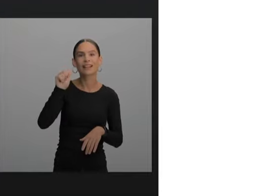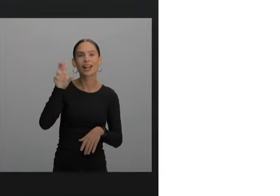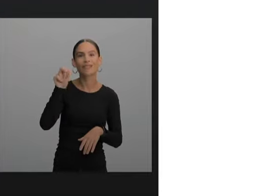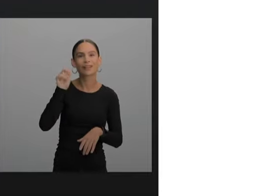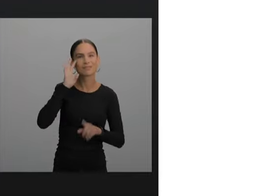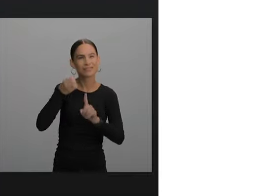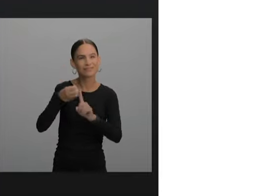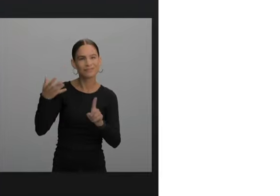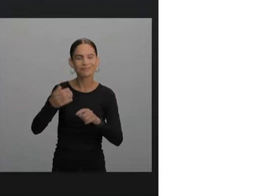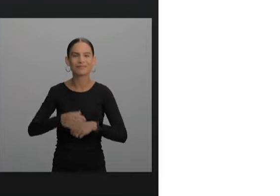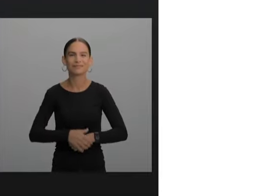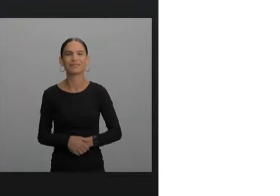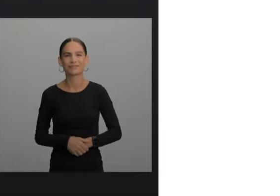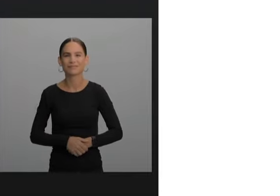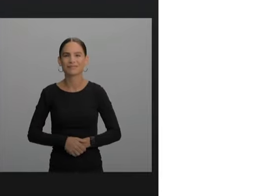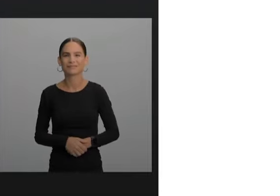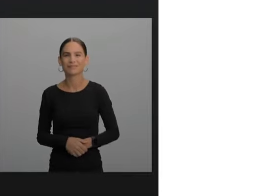Karen.